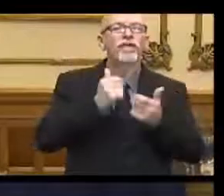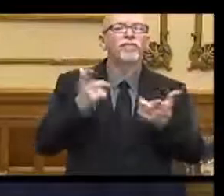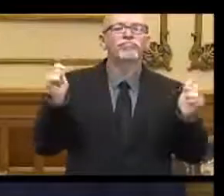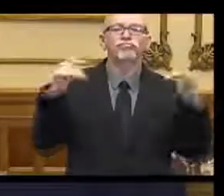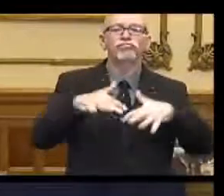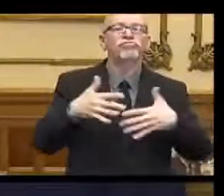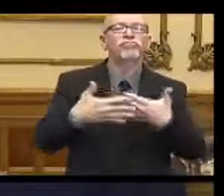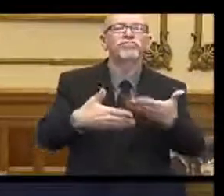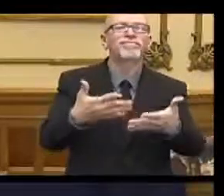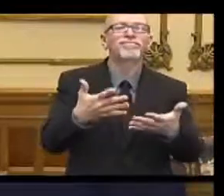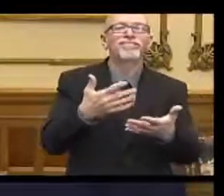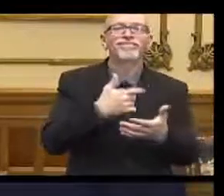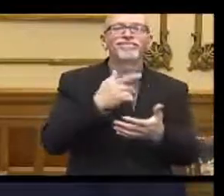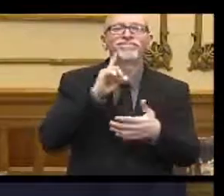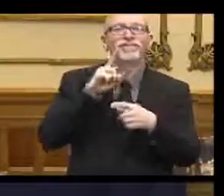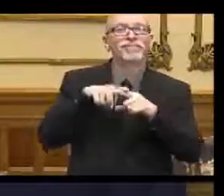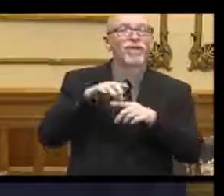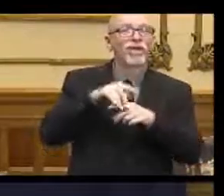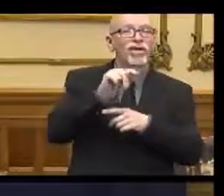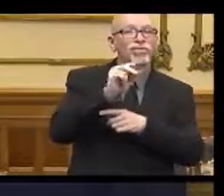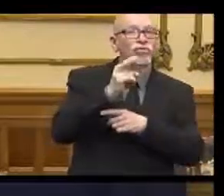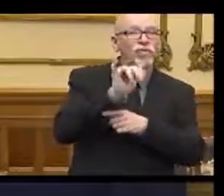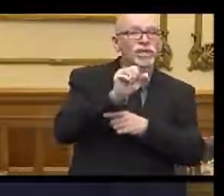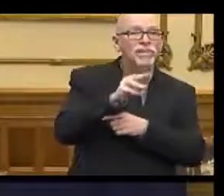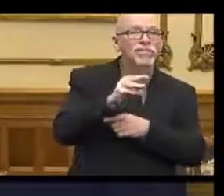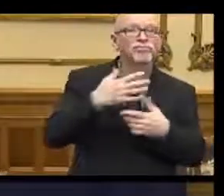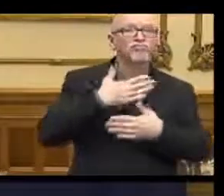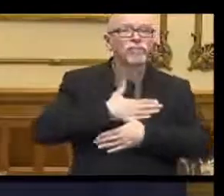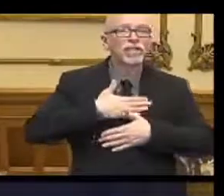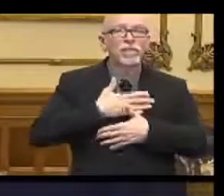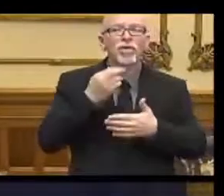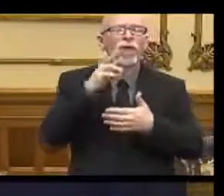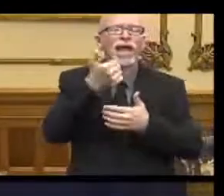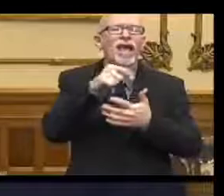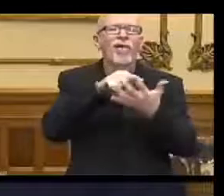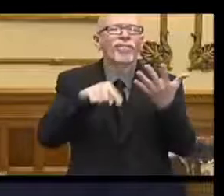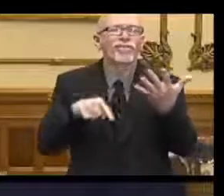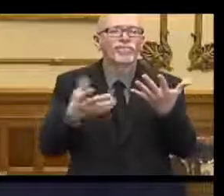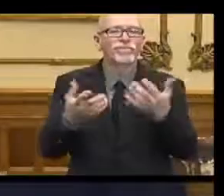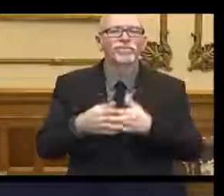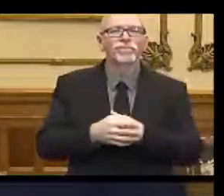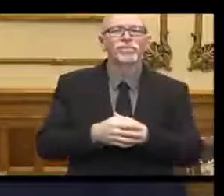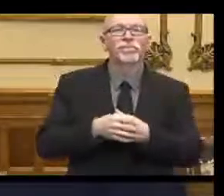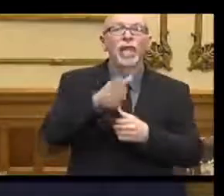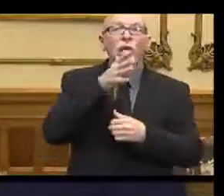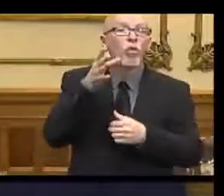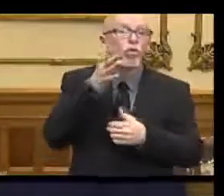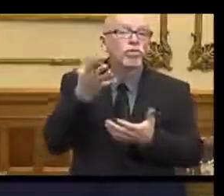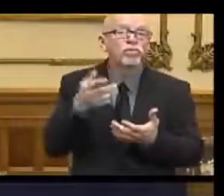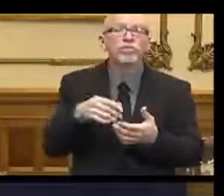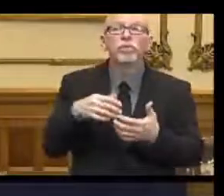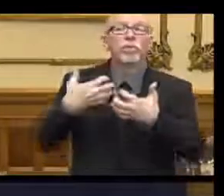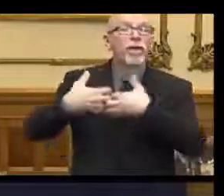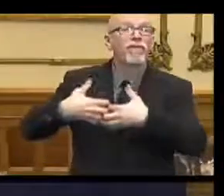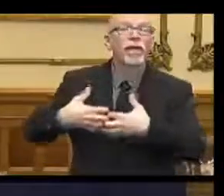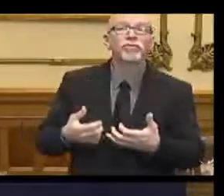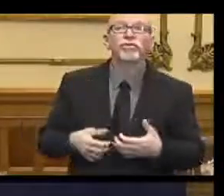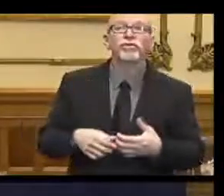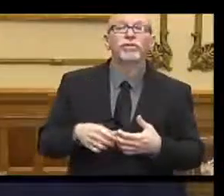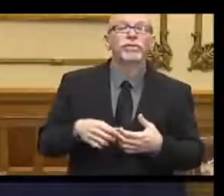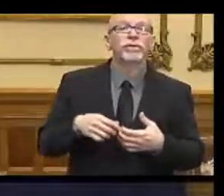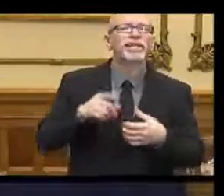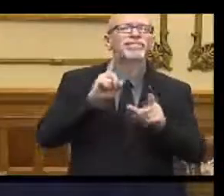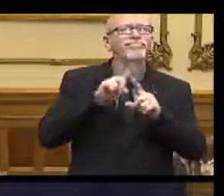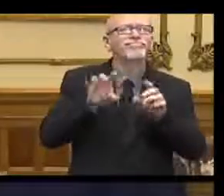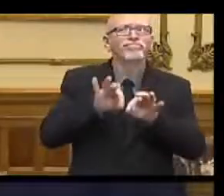as we move forward, whether it's in tourism or in any other sector in our state. Agriculture, manufacturing, key